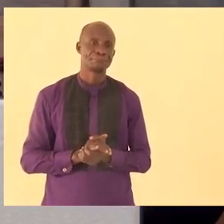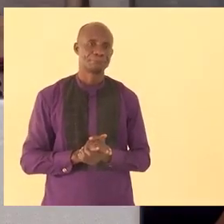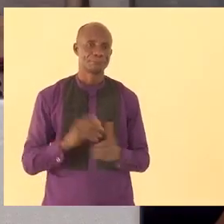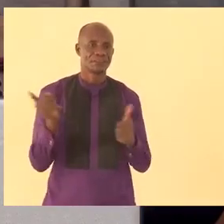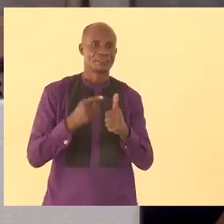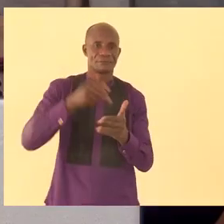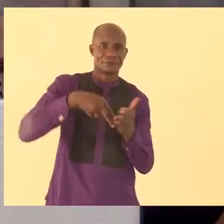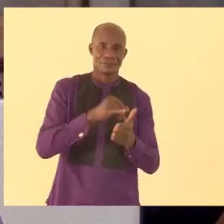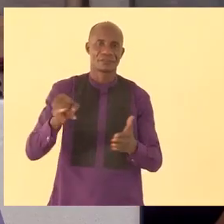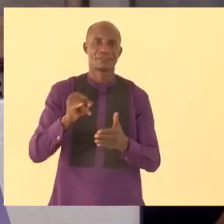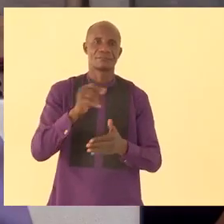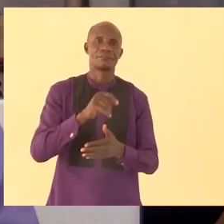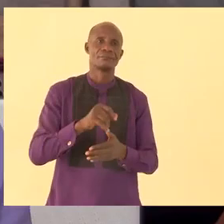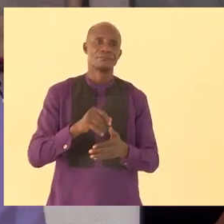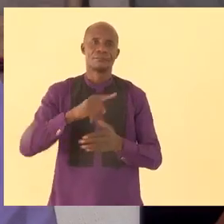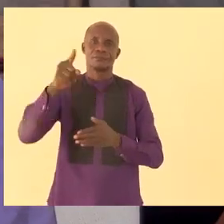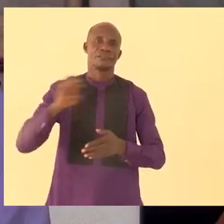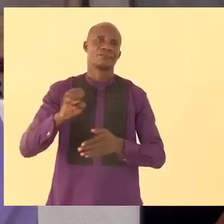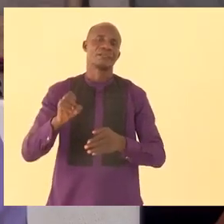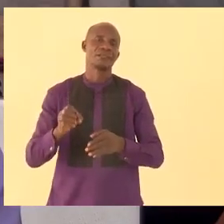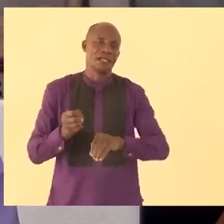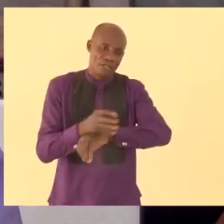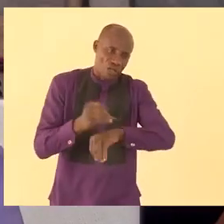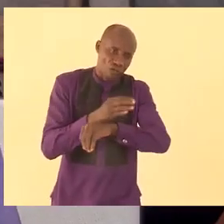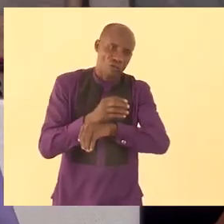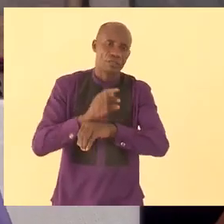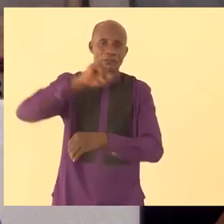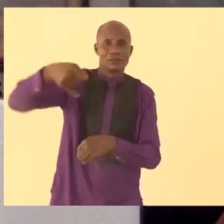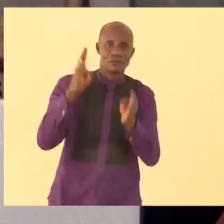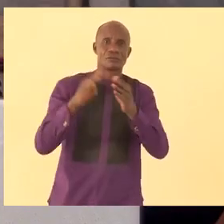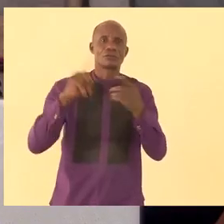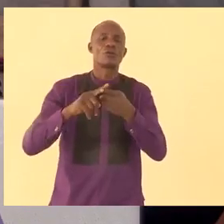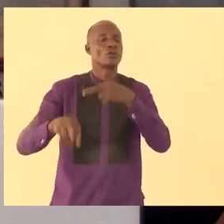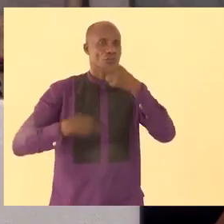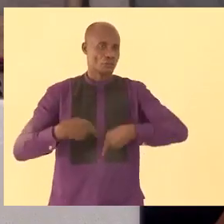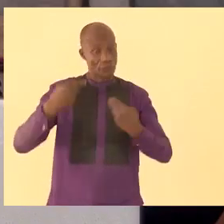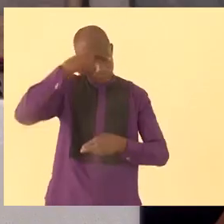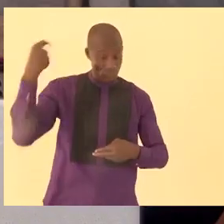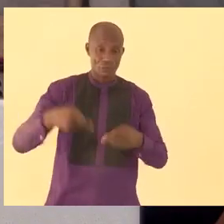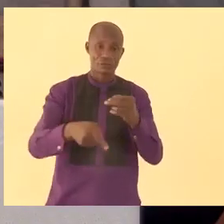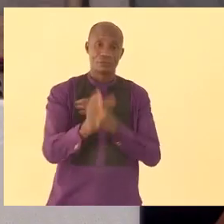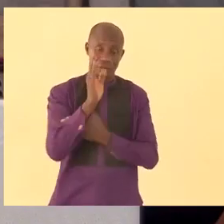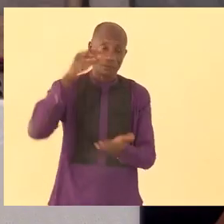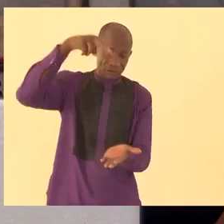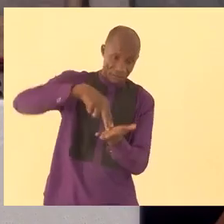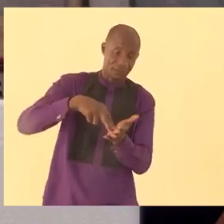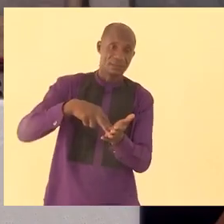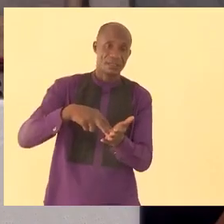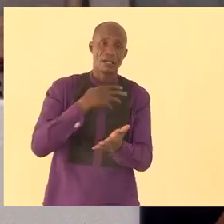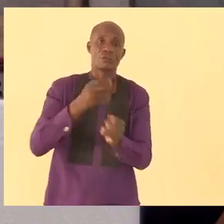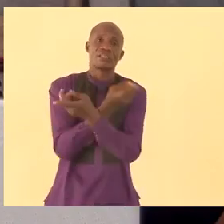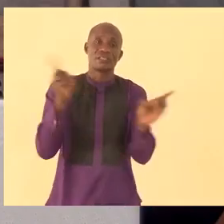In the first reading, Zephaniah urges Jerusalem to rejoice because the Lord stands in her midst and will deliver her from her